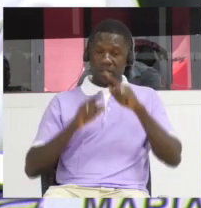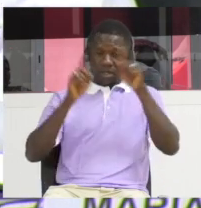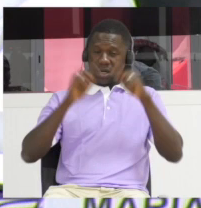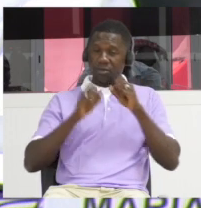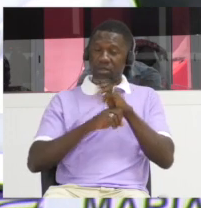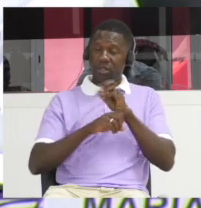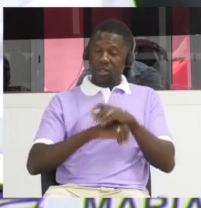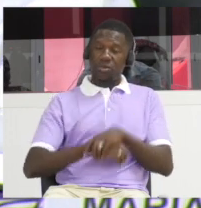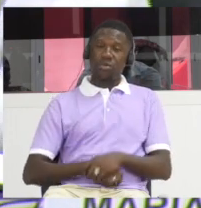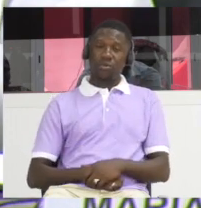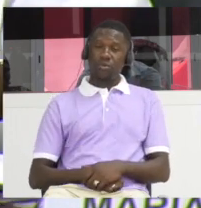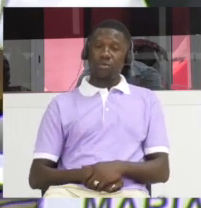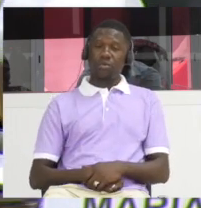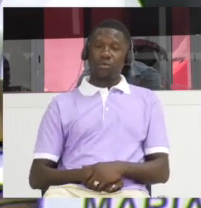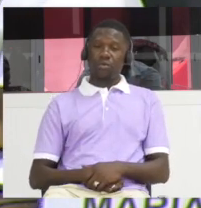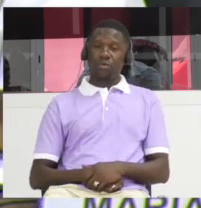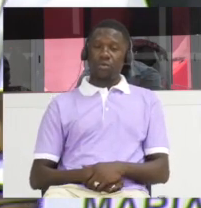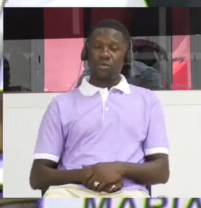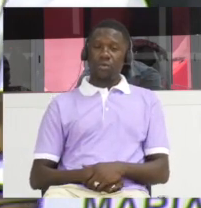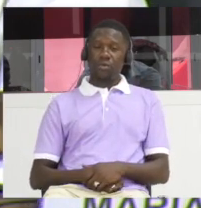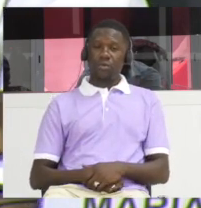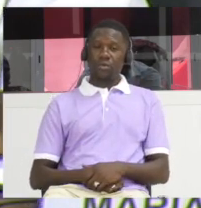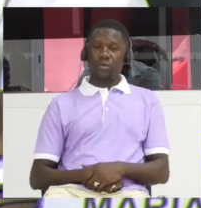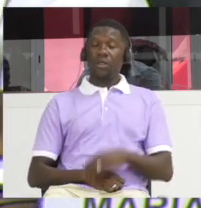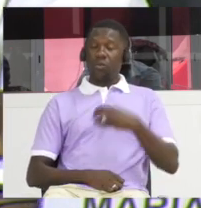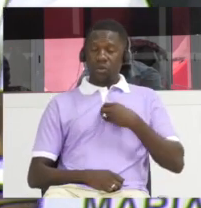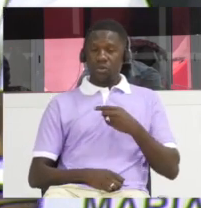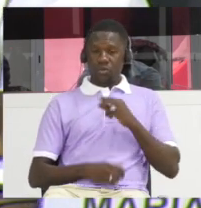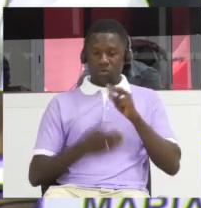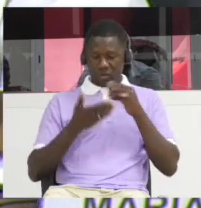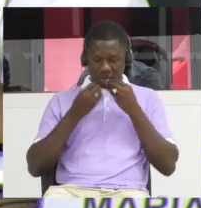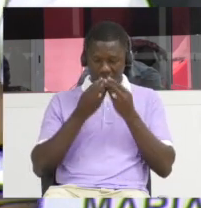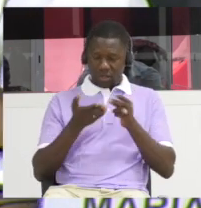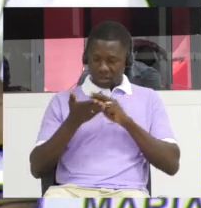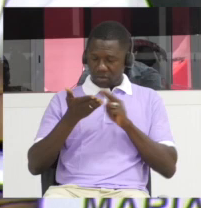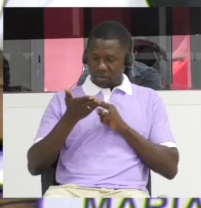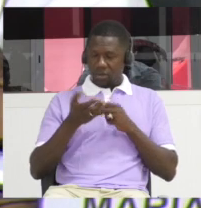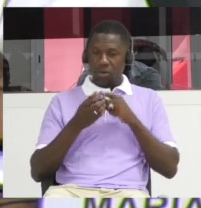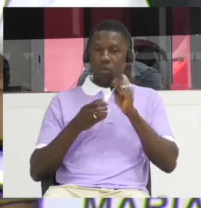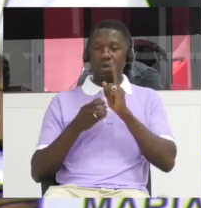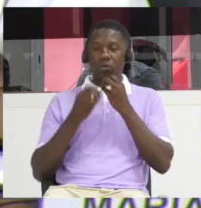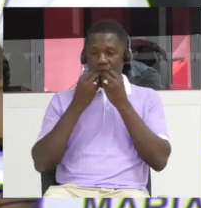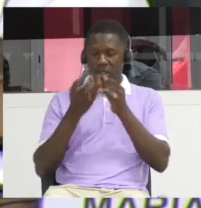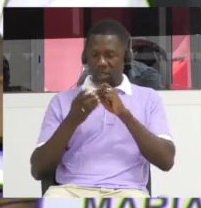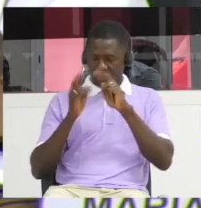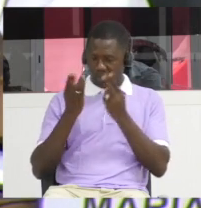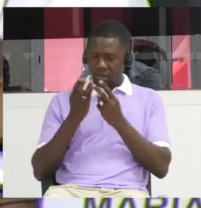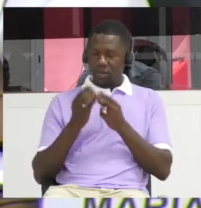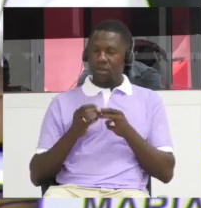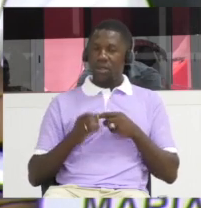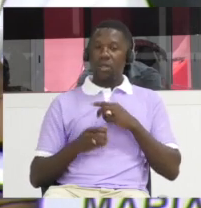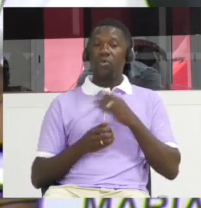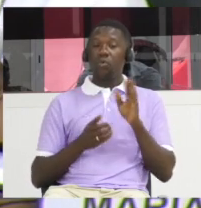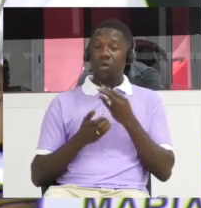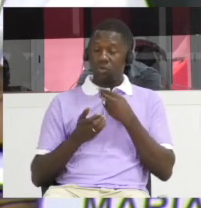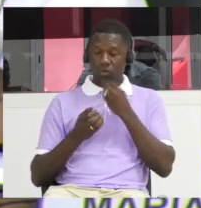I just want to read out further what you have in that paragraph. And you went on to say, and I quote, "It